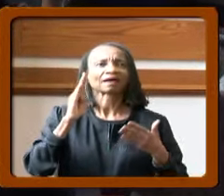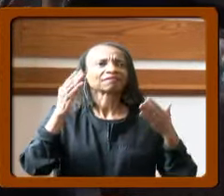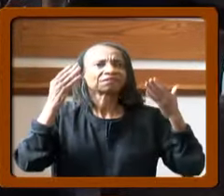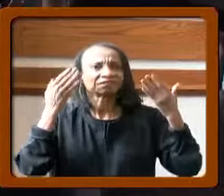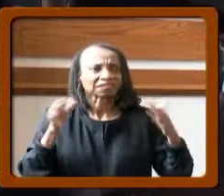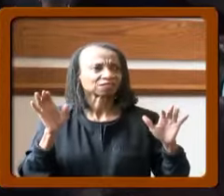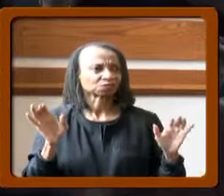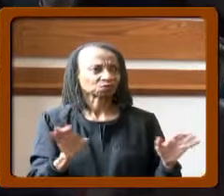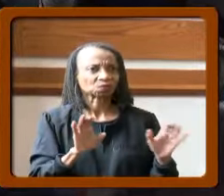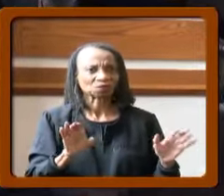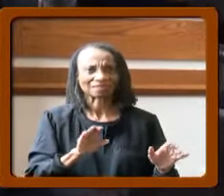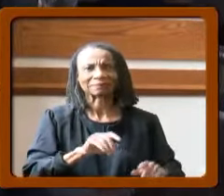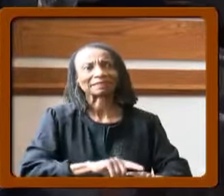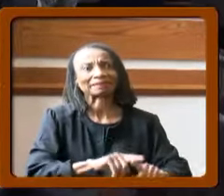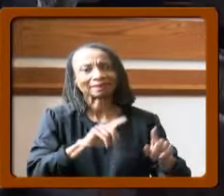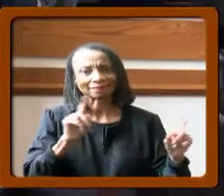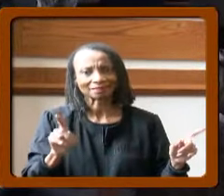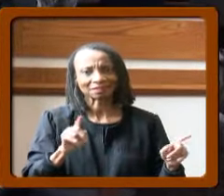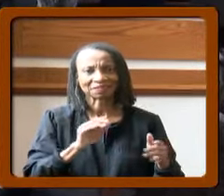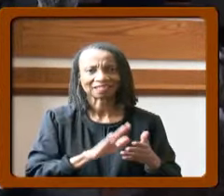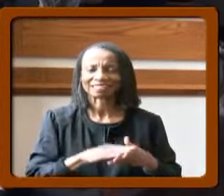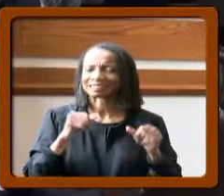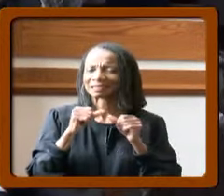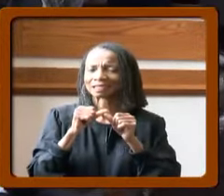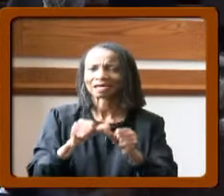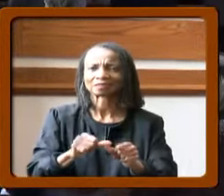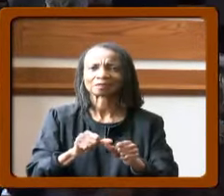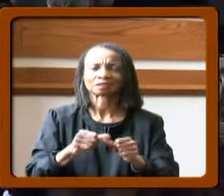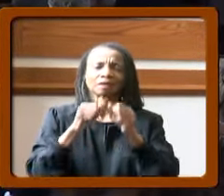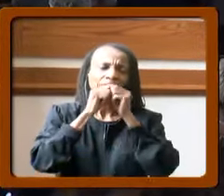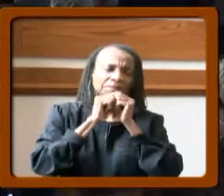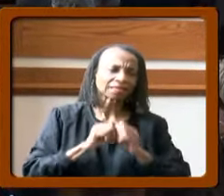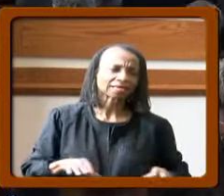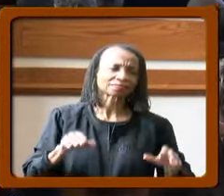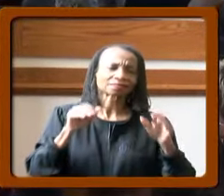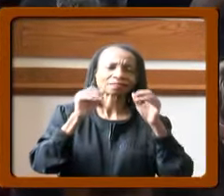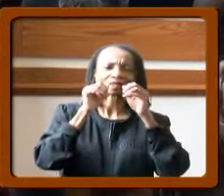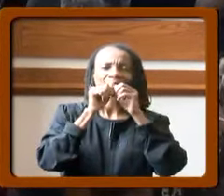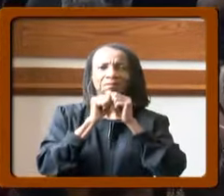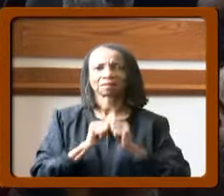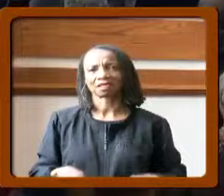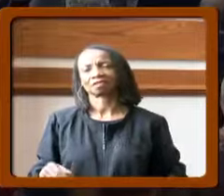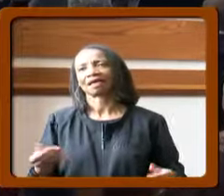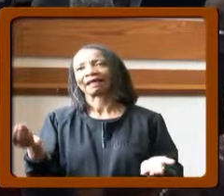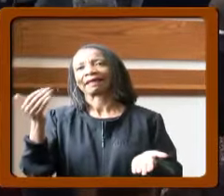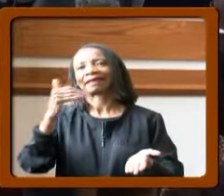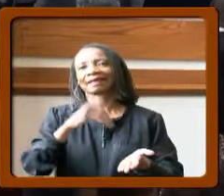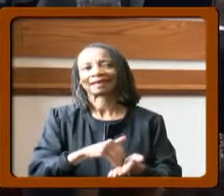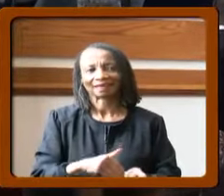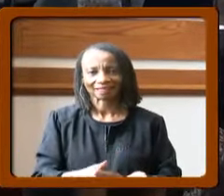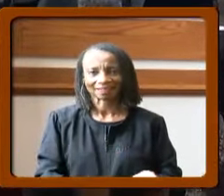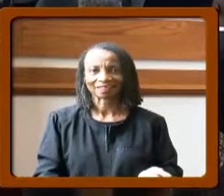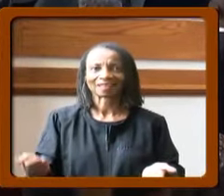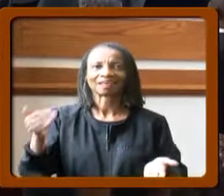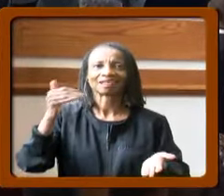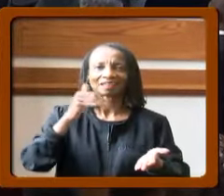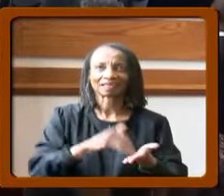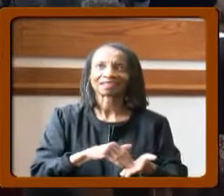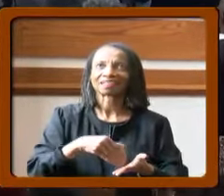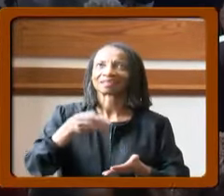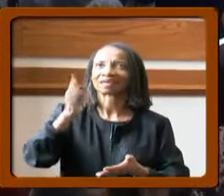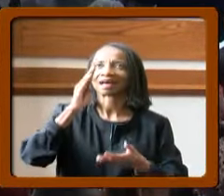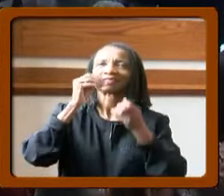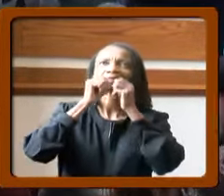something else. Matter of fact, he keeps on blessing me over and over